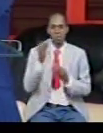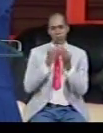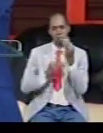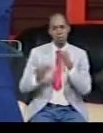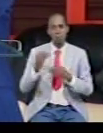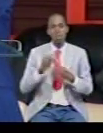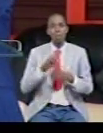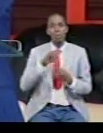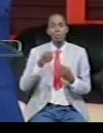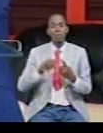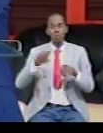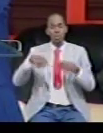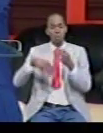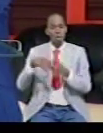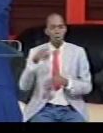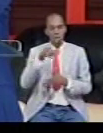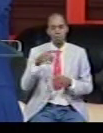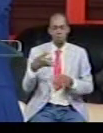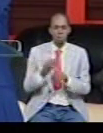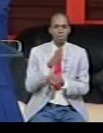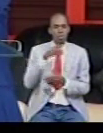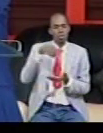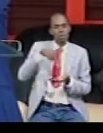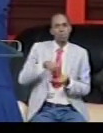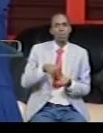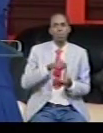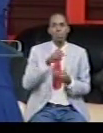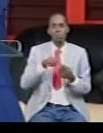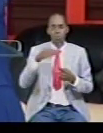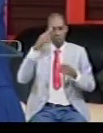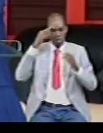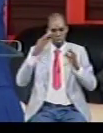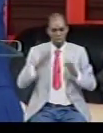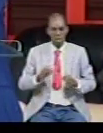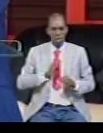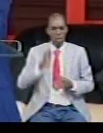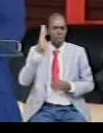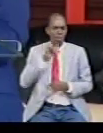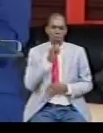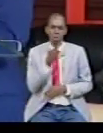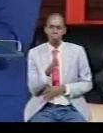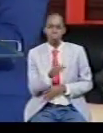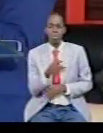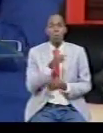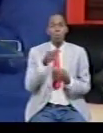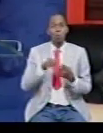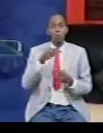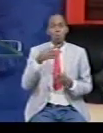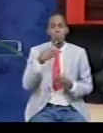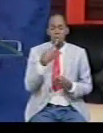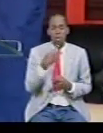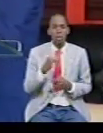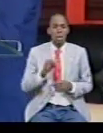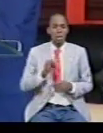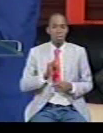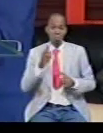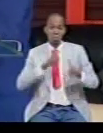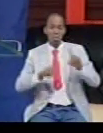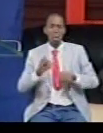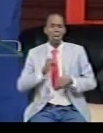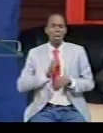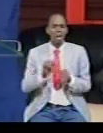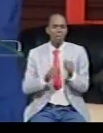and you take his stand, when you go out and say, I will not compromise, when you go out and you say, everything I've